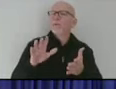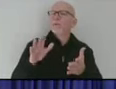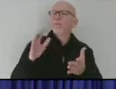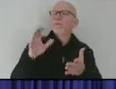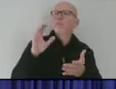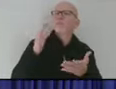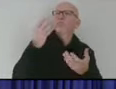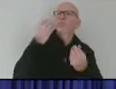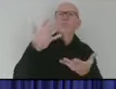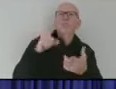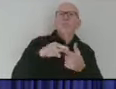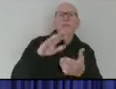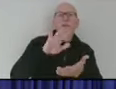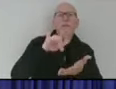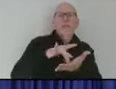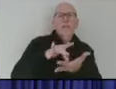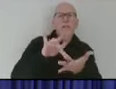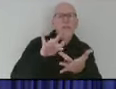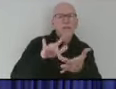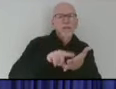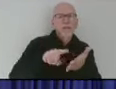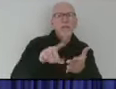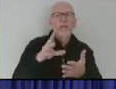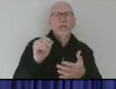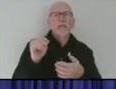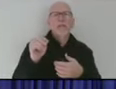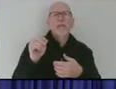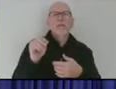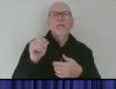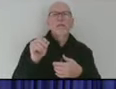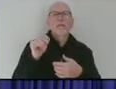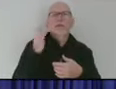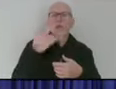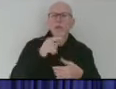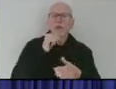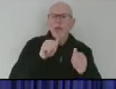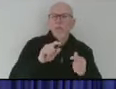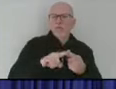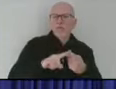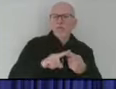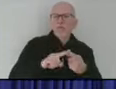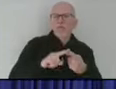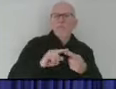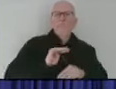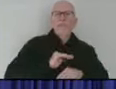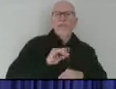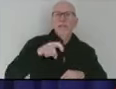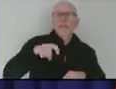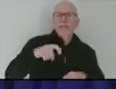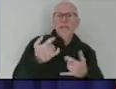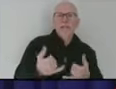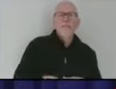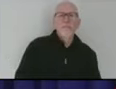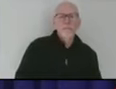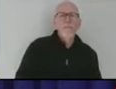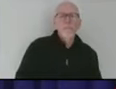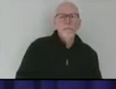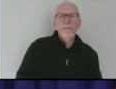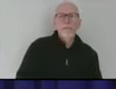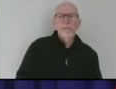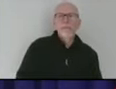state's centralized contact tracing? And I guess, why isn't it able to fill that need at this point? Well, it's strictly the number